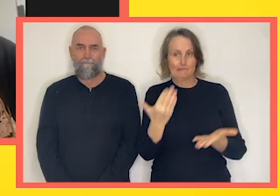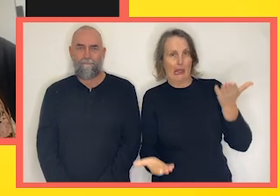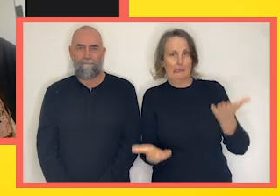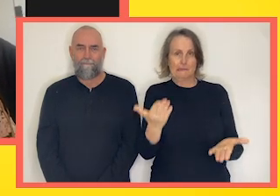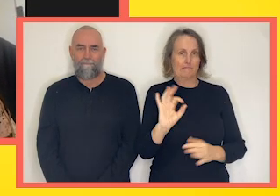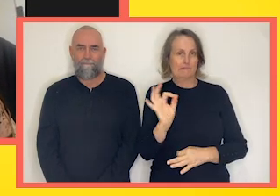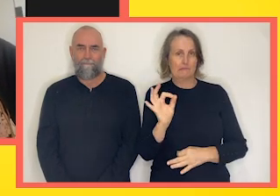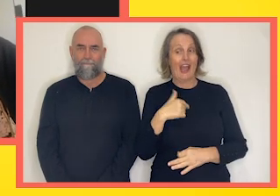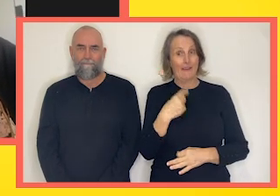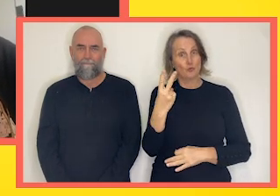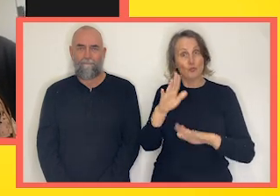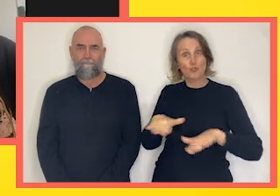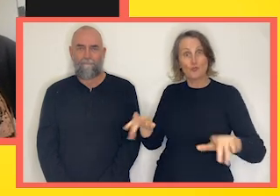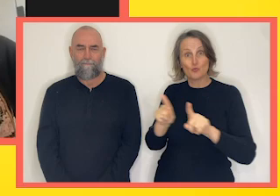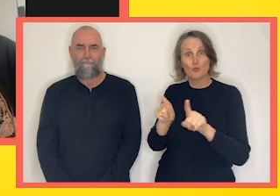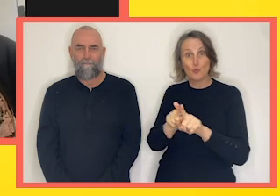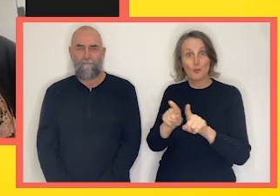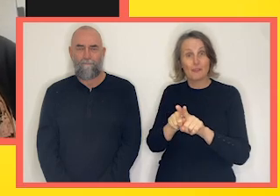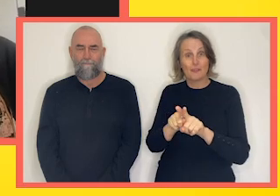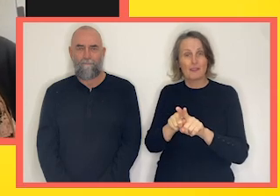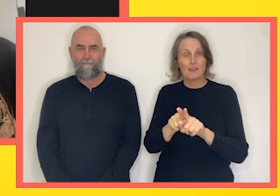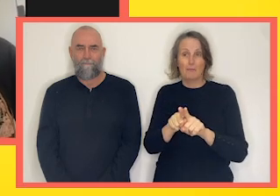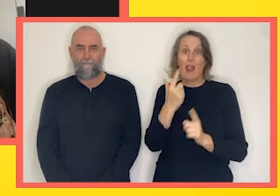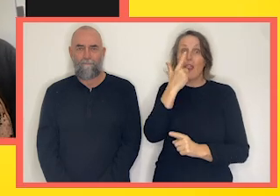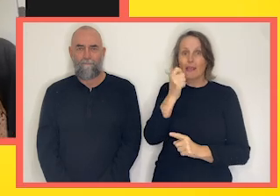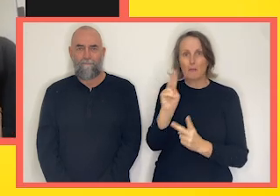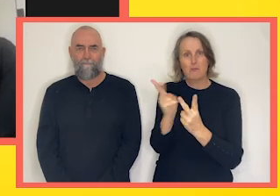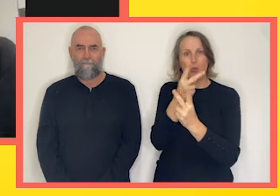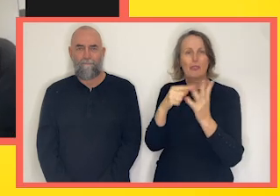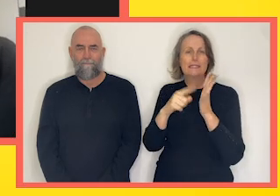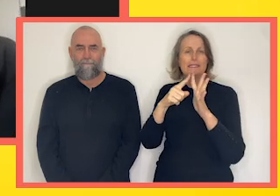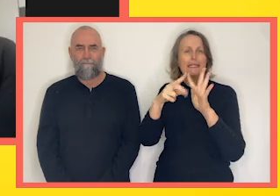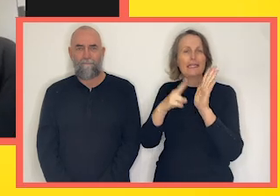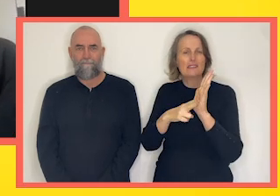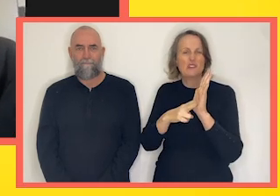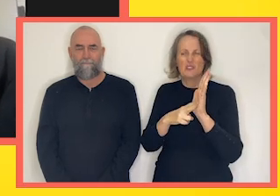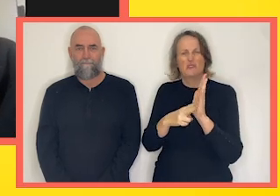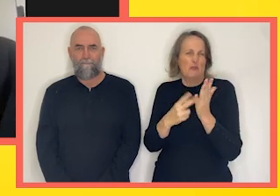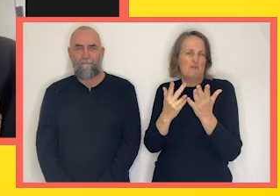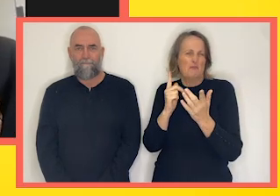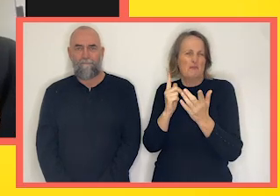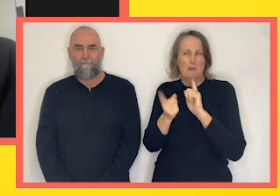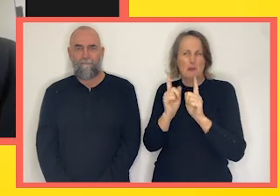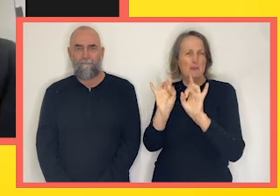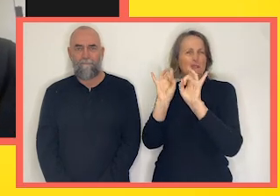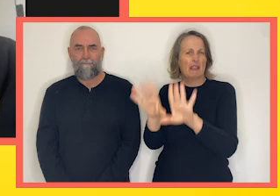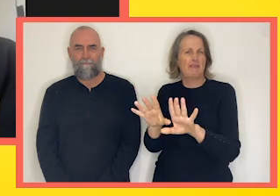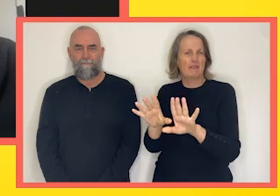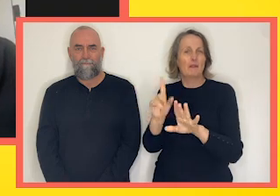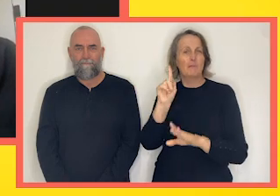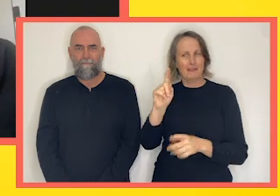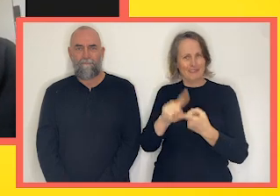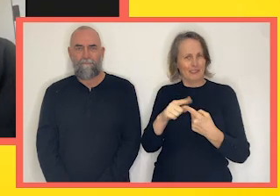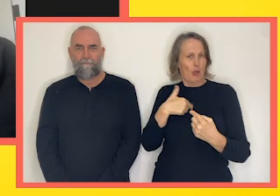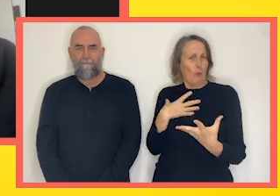2 kids as well. So, they are a little bit older. They're teens now, so they're kind of somewhat independent, but,